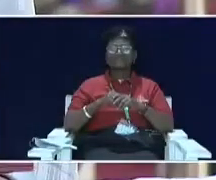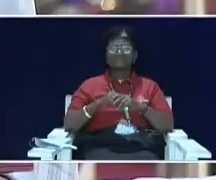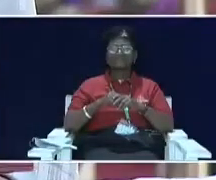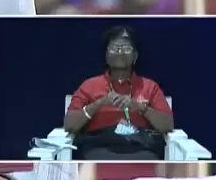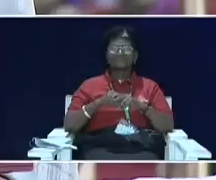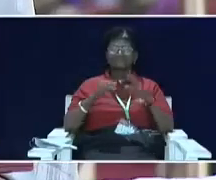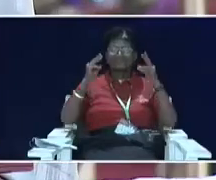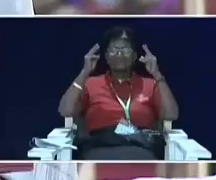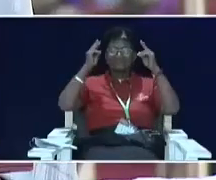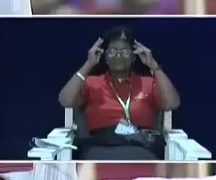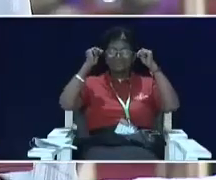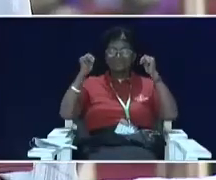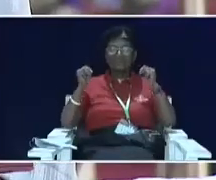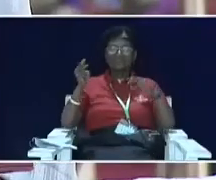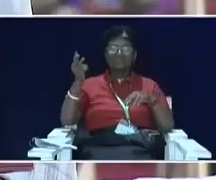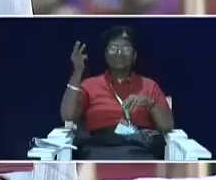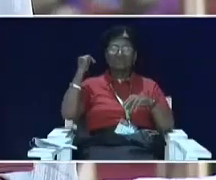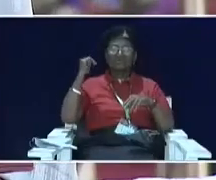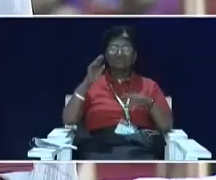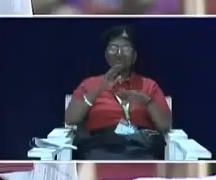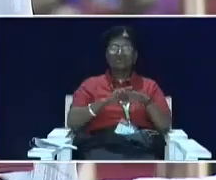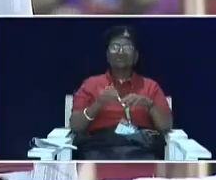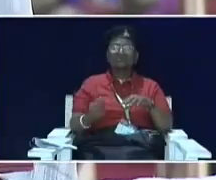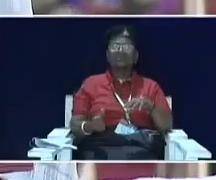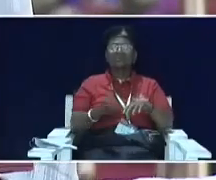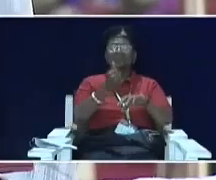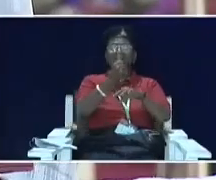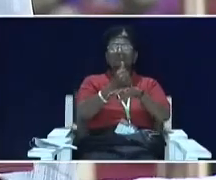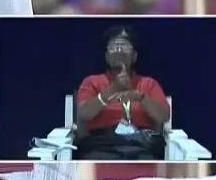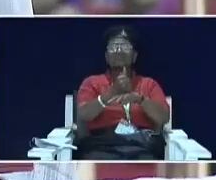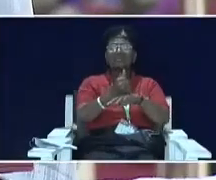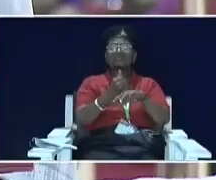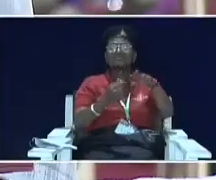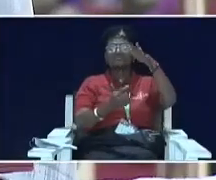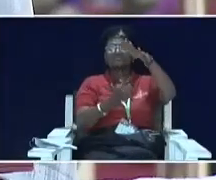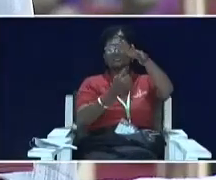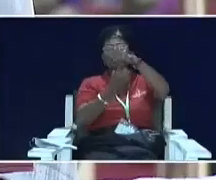Moses was on the mountaintop,